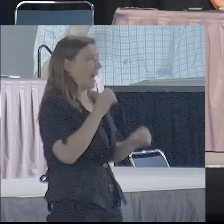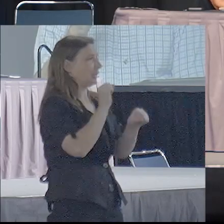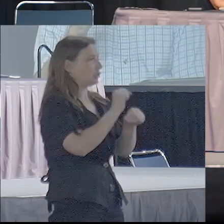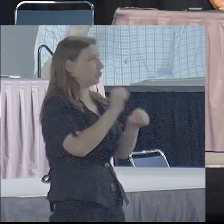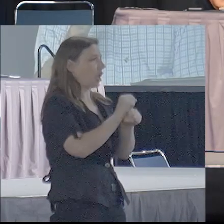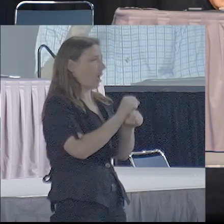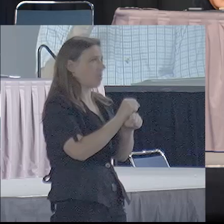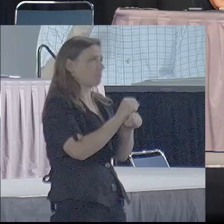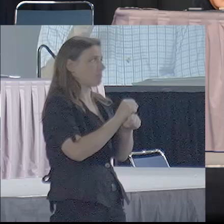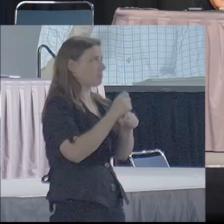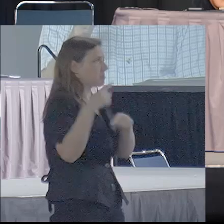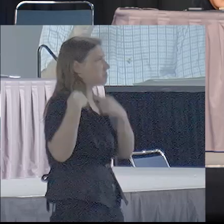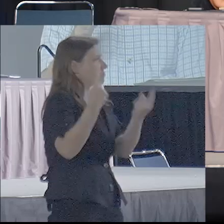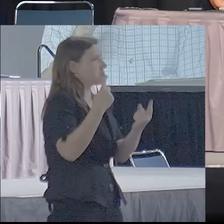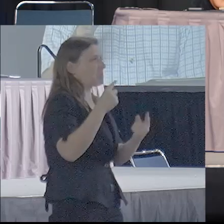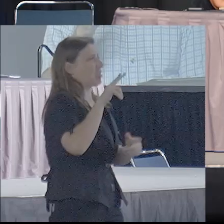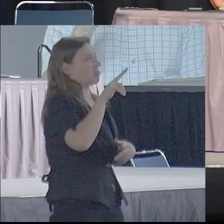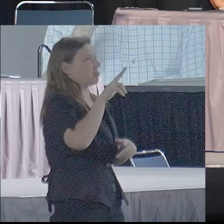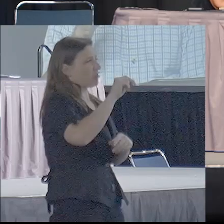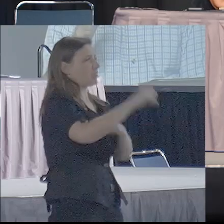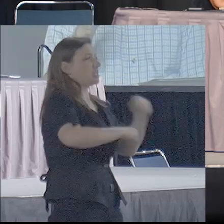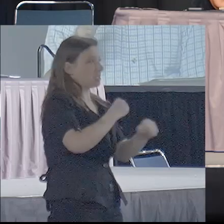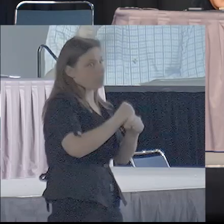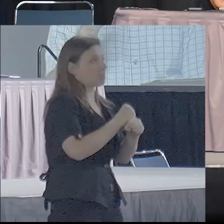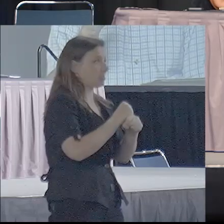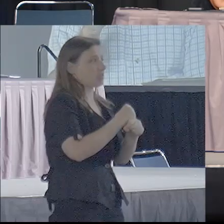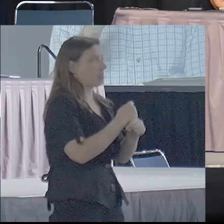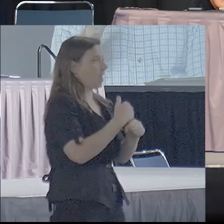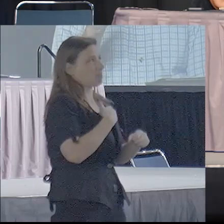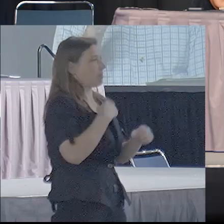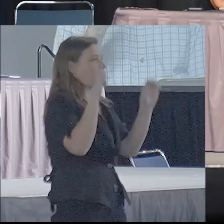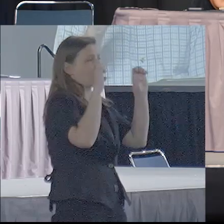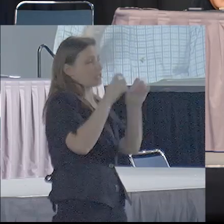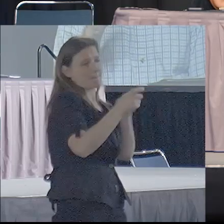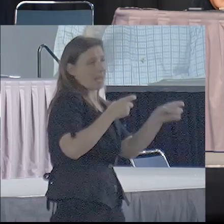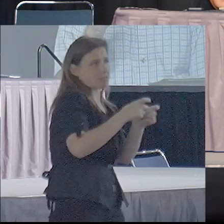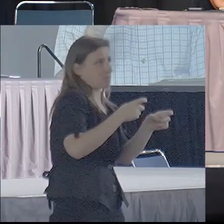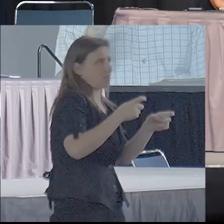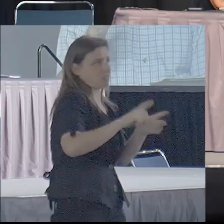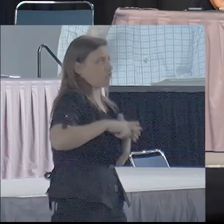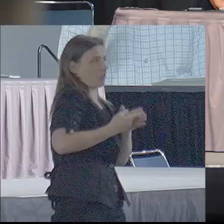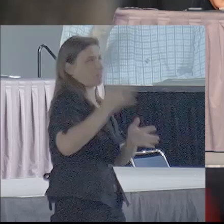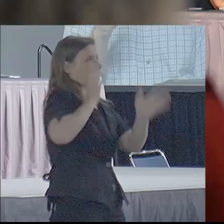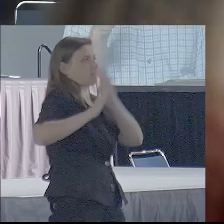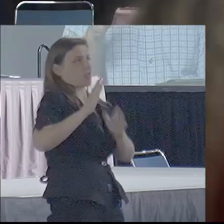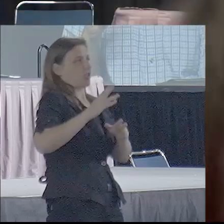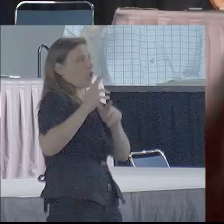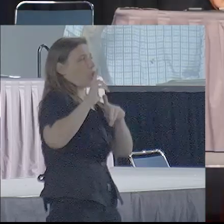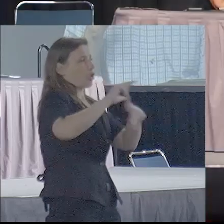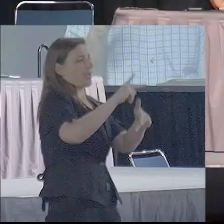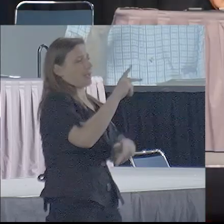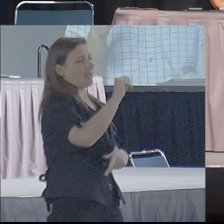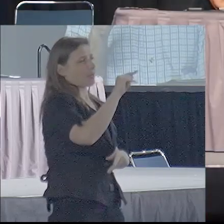decades, and my first hands-on work in emergency management goes back to Hurricane Katrina and Hurricane Rita, where